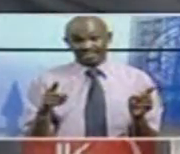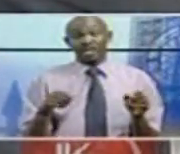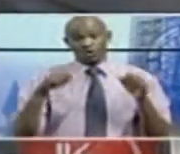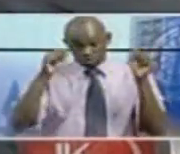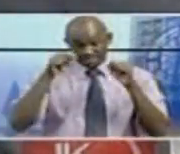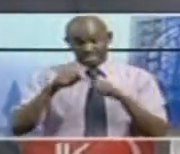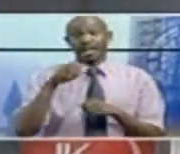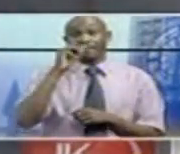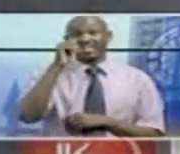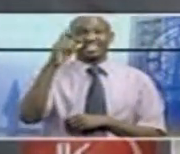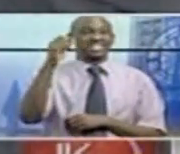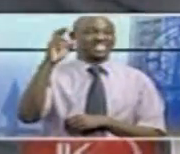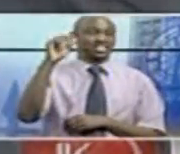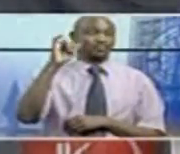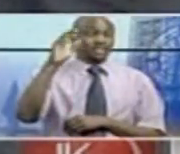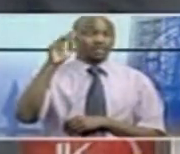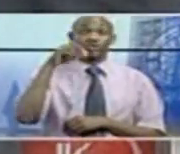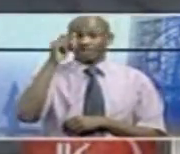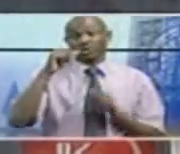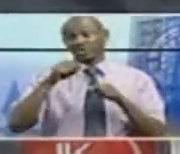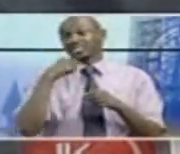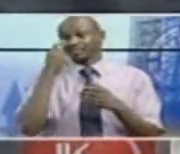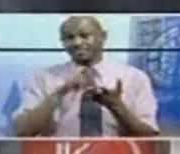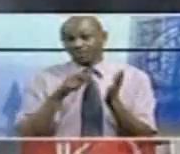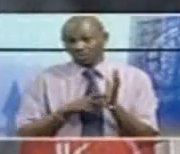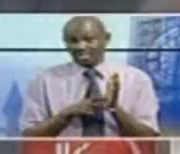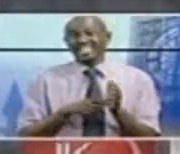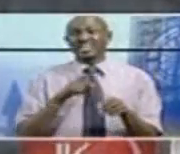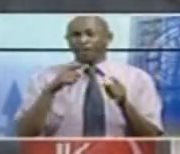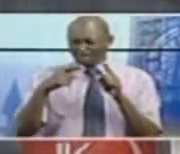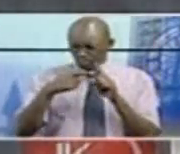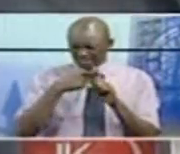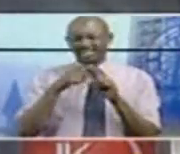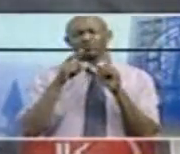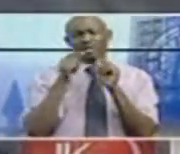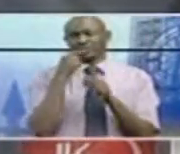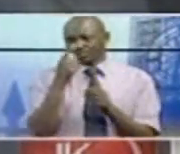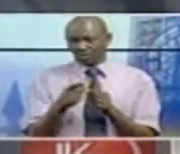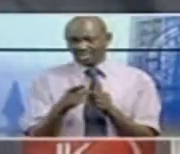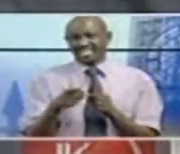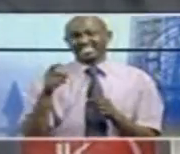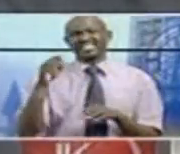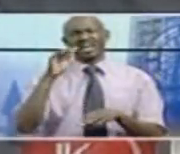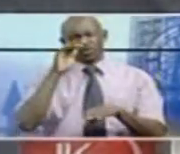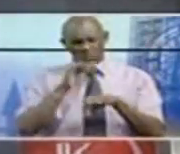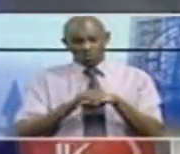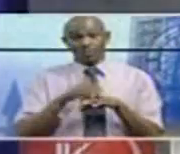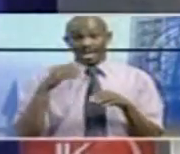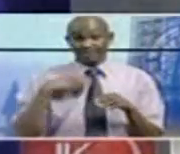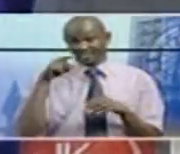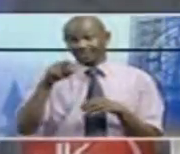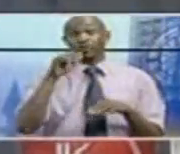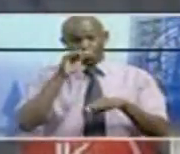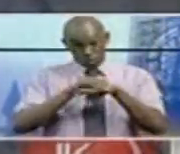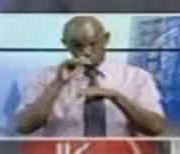as Jakoyo Midiwo knows very well, and I want to again say, on a positive tone, that is a good one, is one of the best legislators we